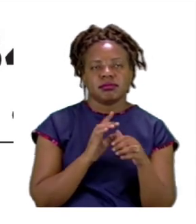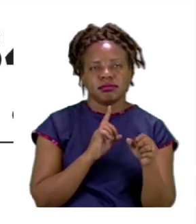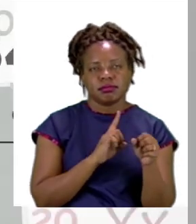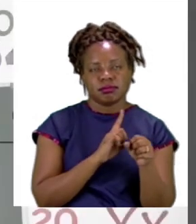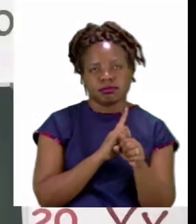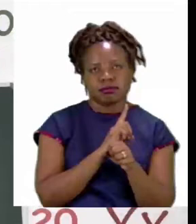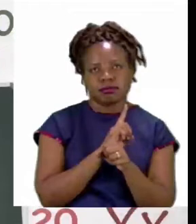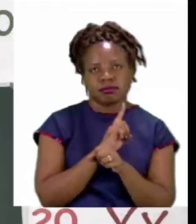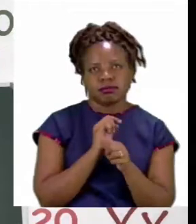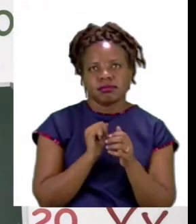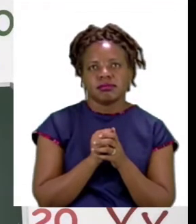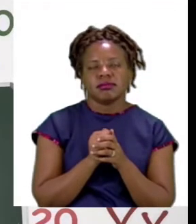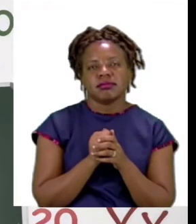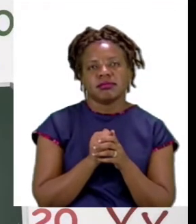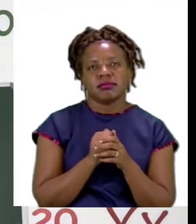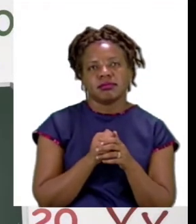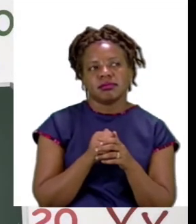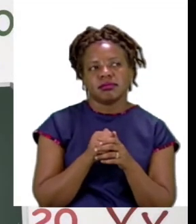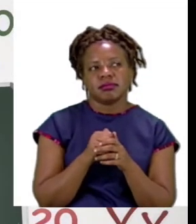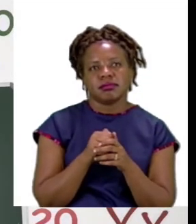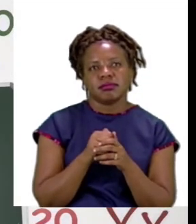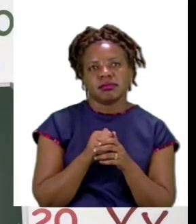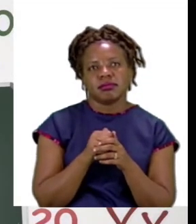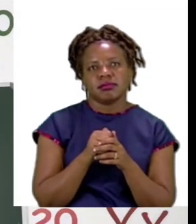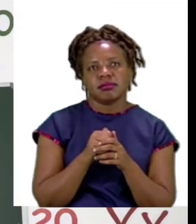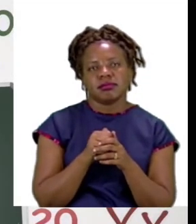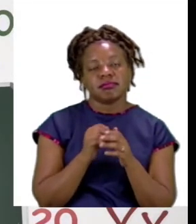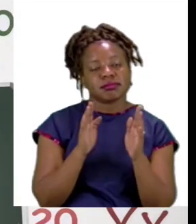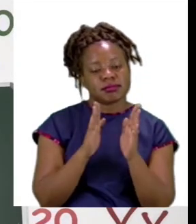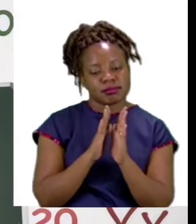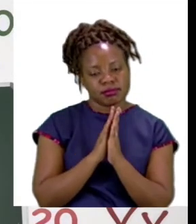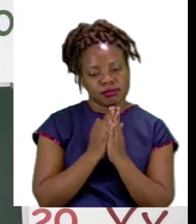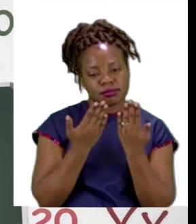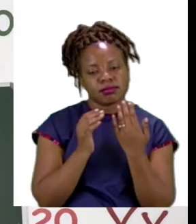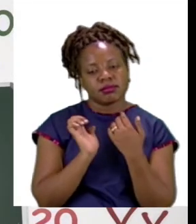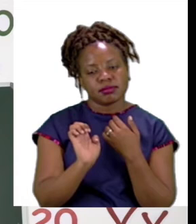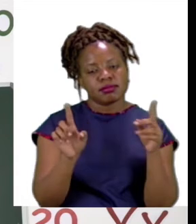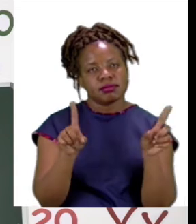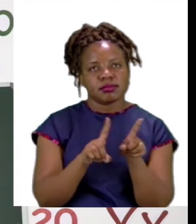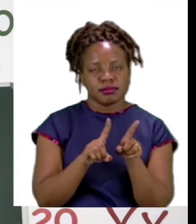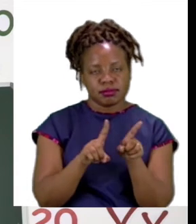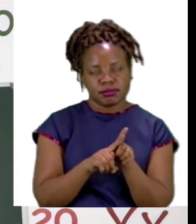have. Now, the first one is also in your book, and it also says